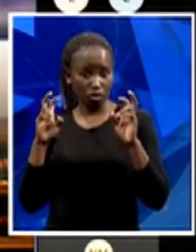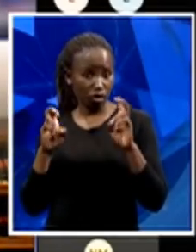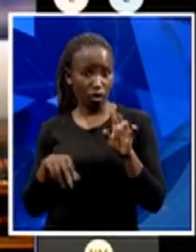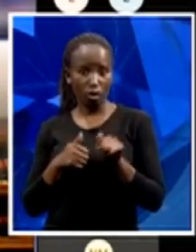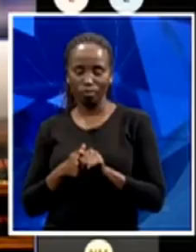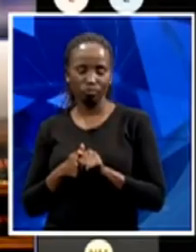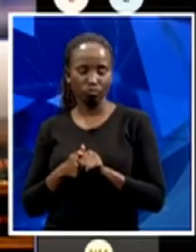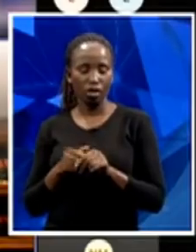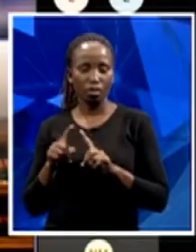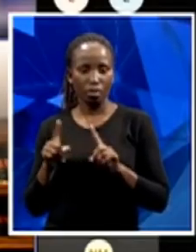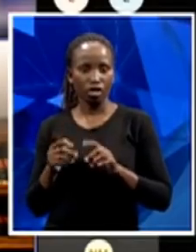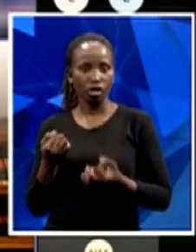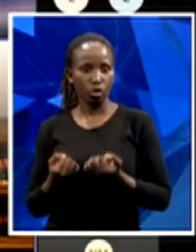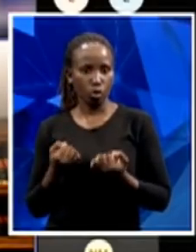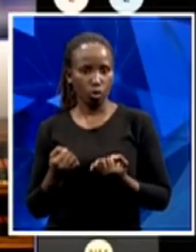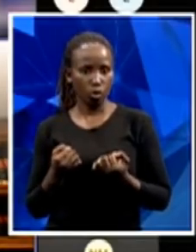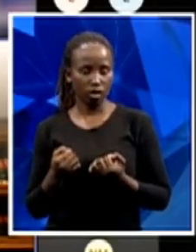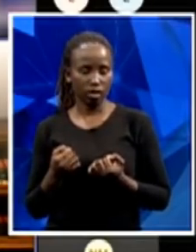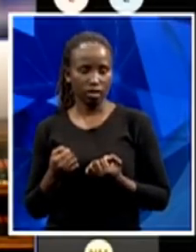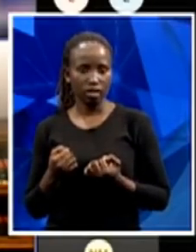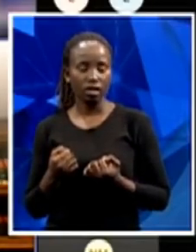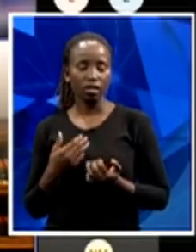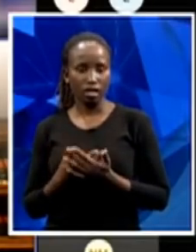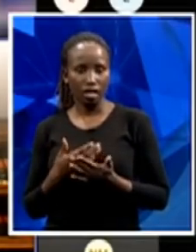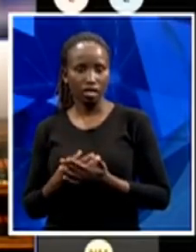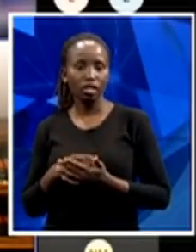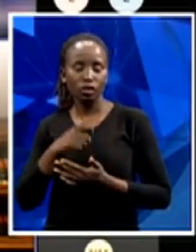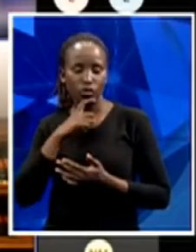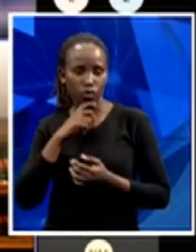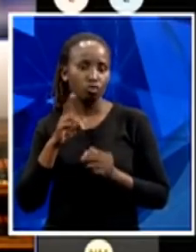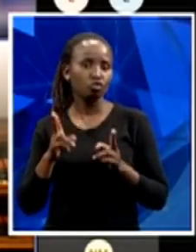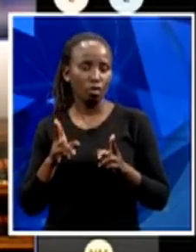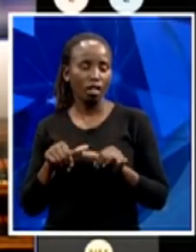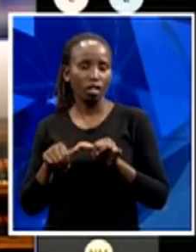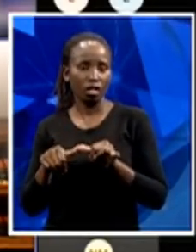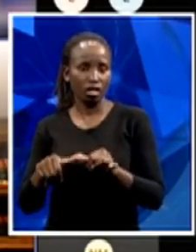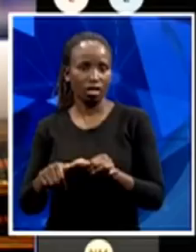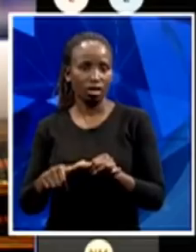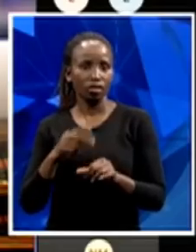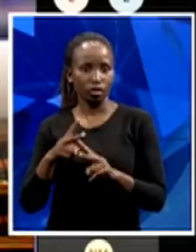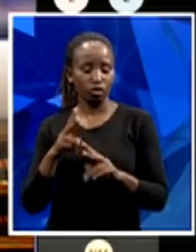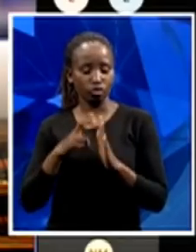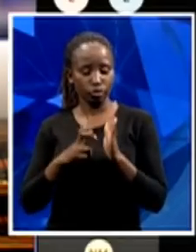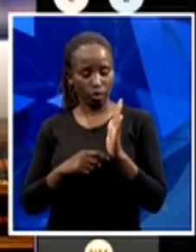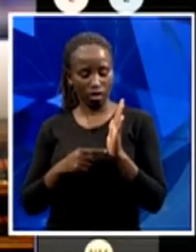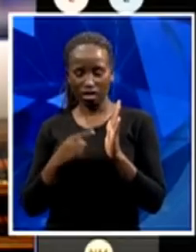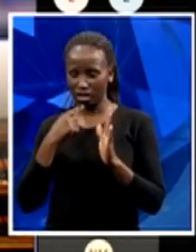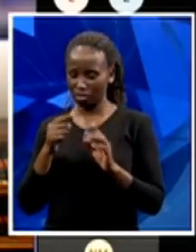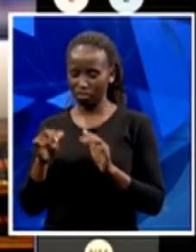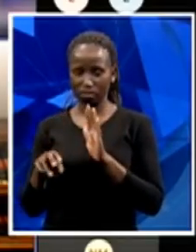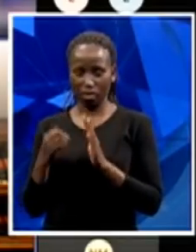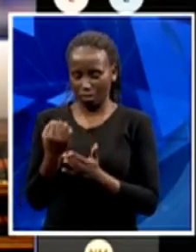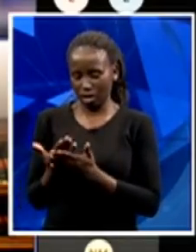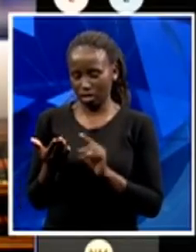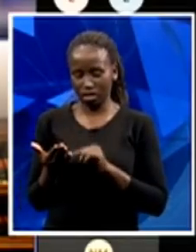orderly fashion, and that the rules that relate to urgency and that relate to getting the attention of the